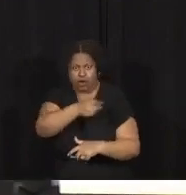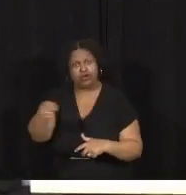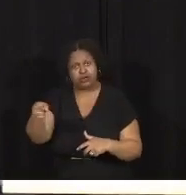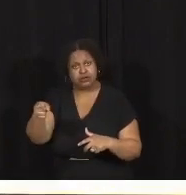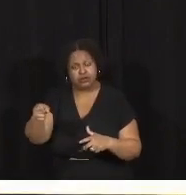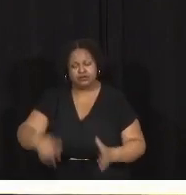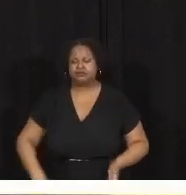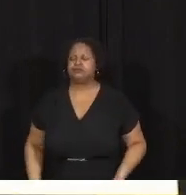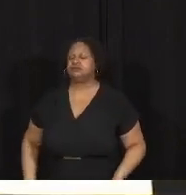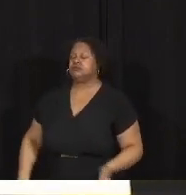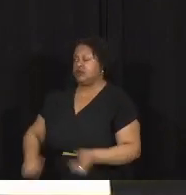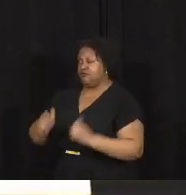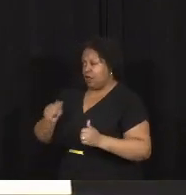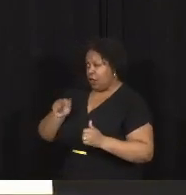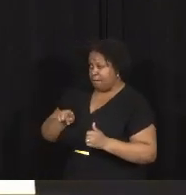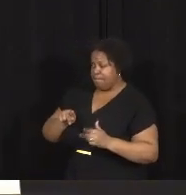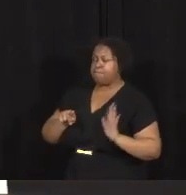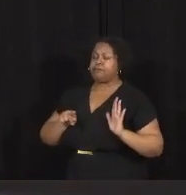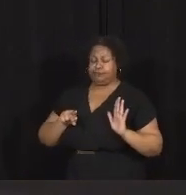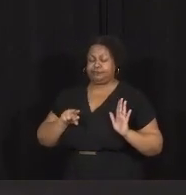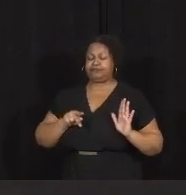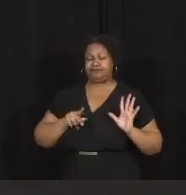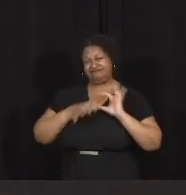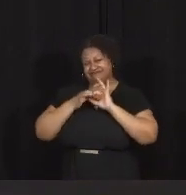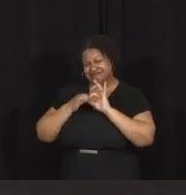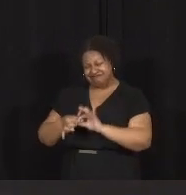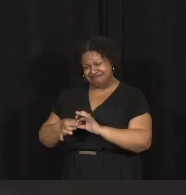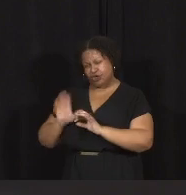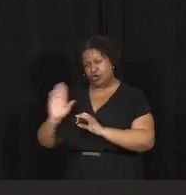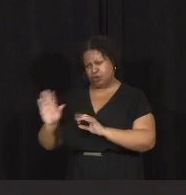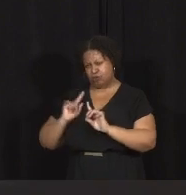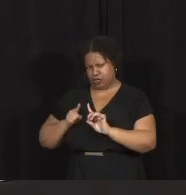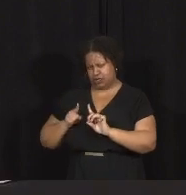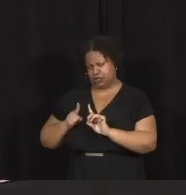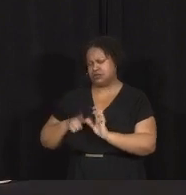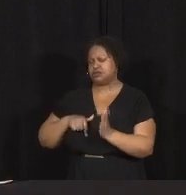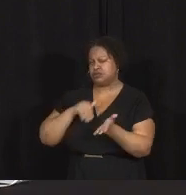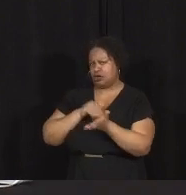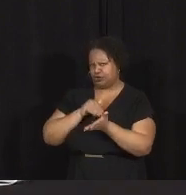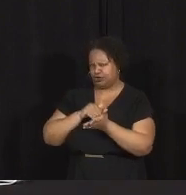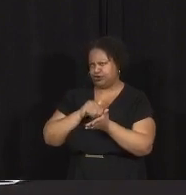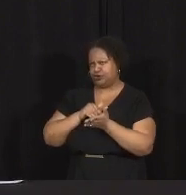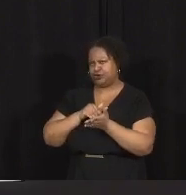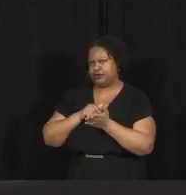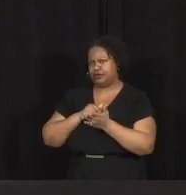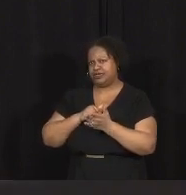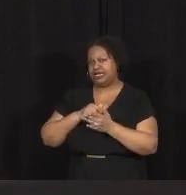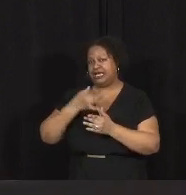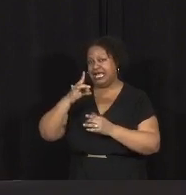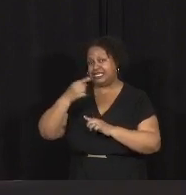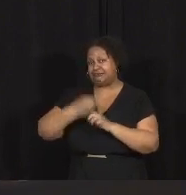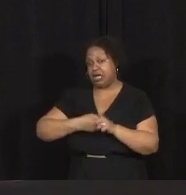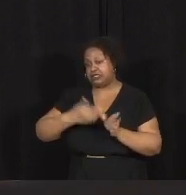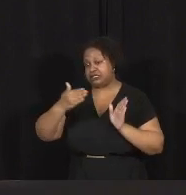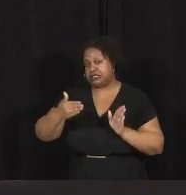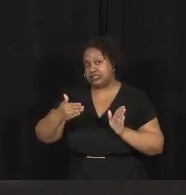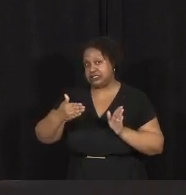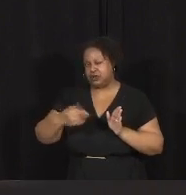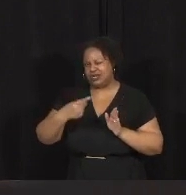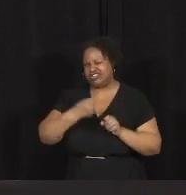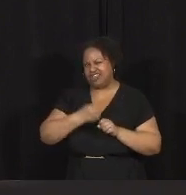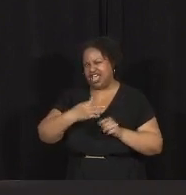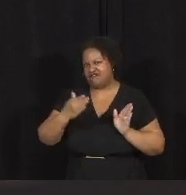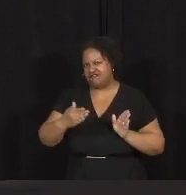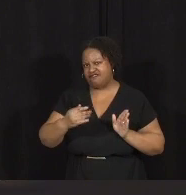connected to the point that you were making there, the 18-month to 2-year horizon, does the model